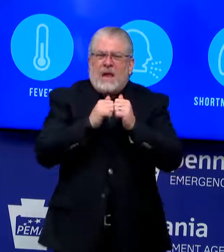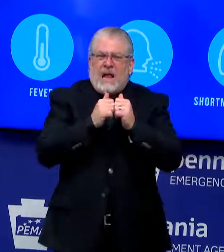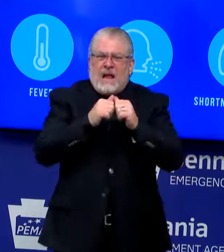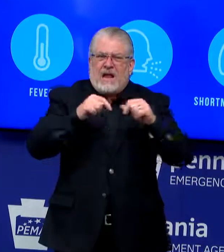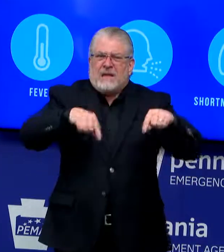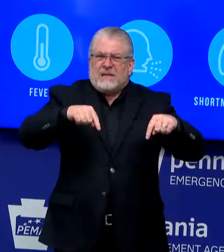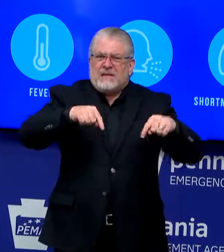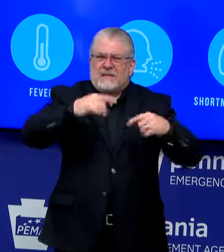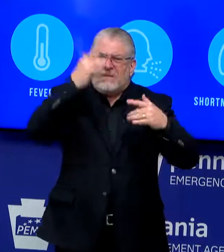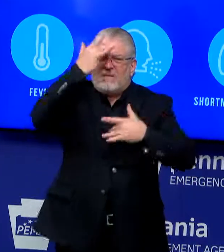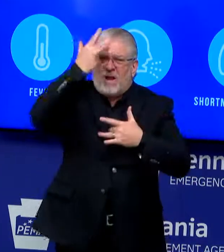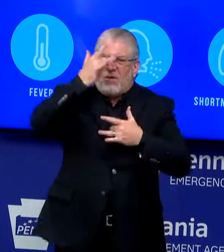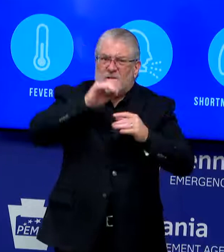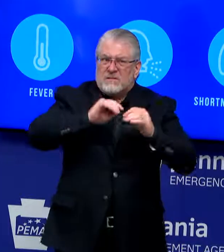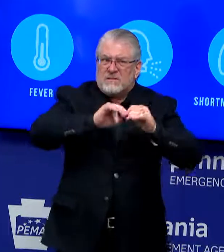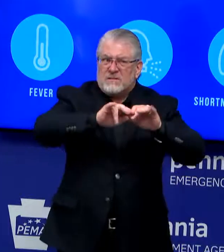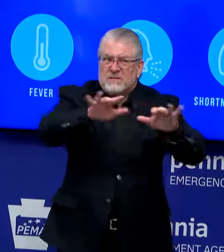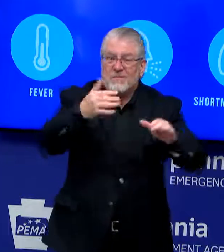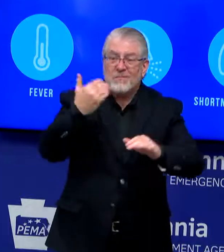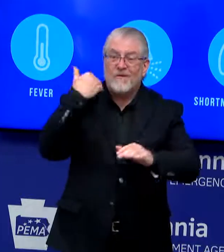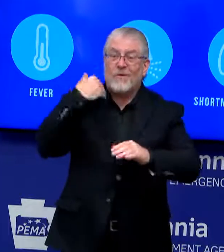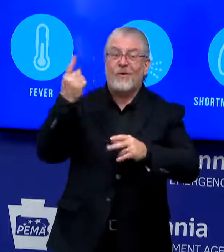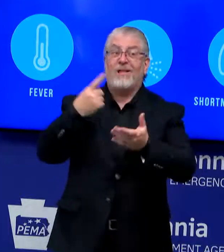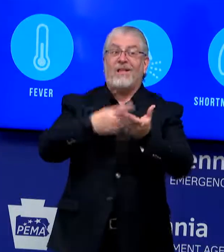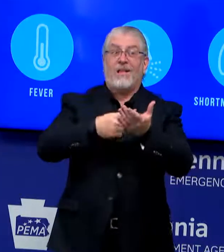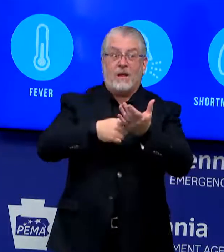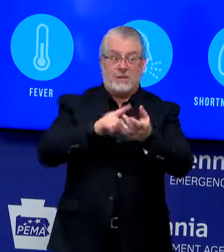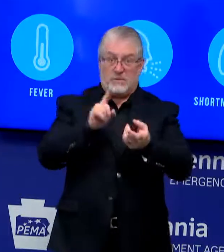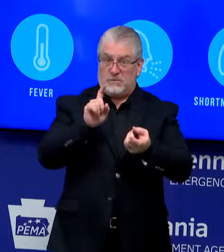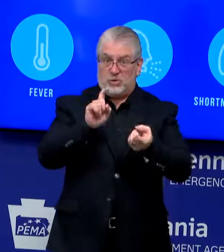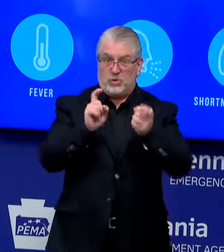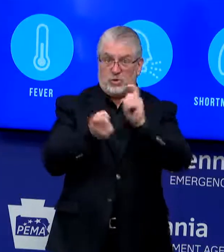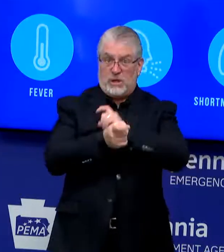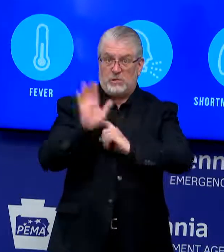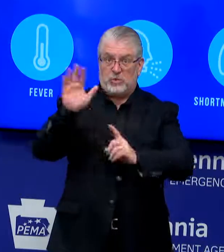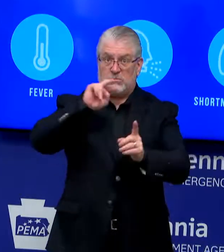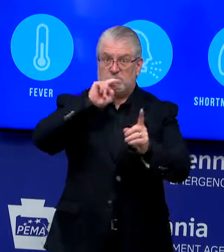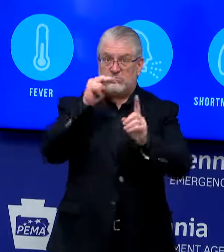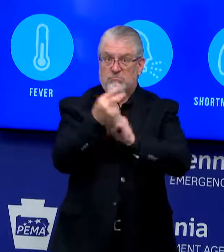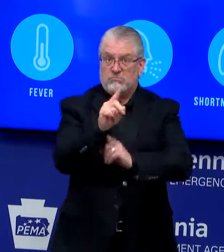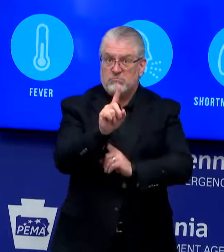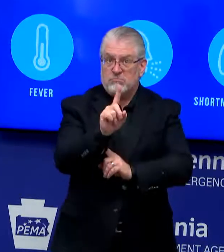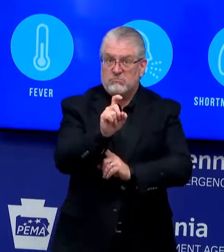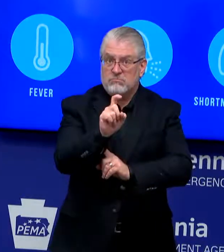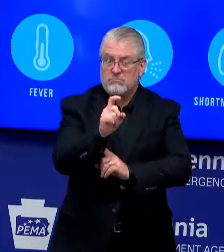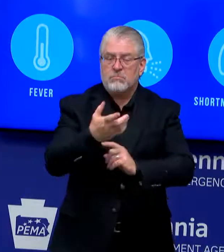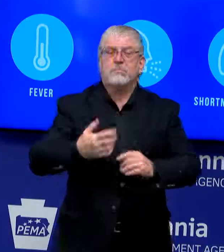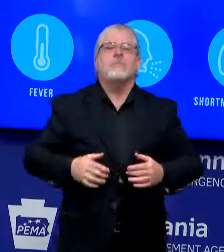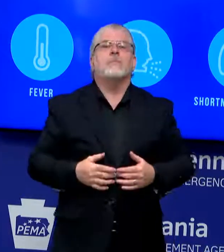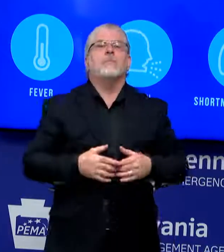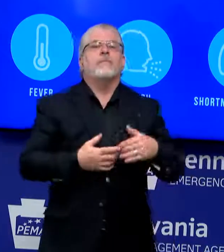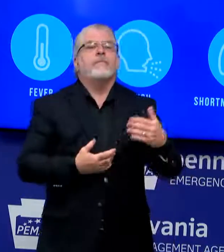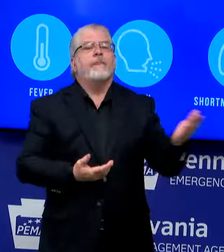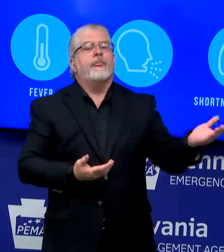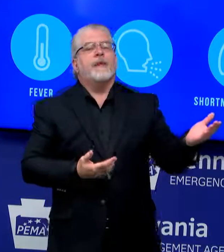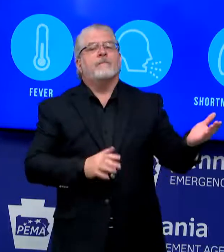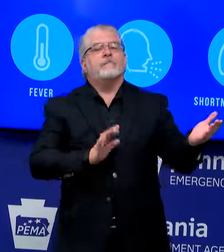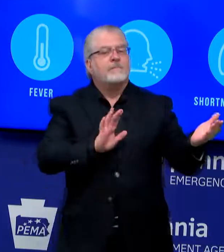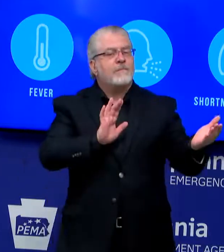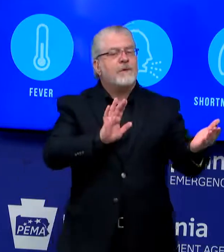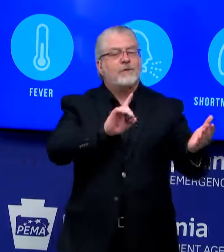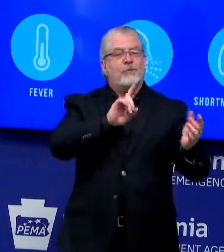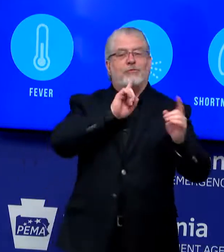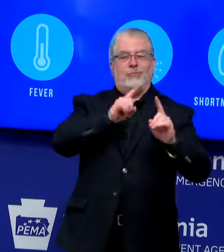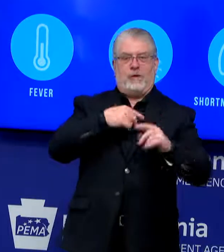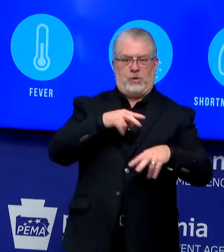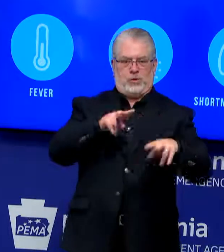the dynamics have changed than it's been over the last number of weeks, because we are seeing community spread of the virus